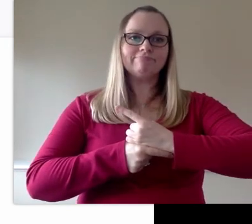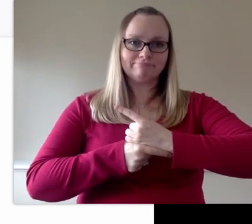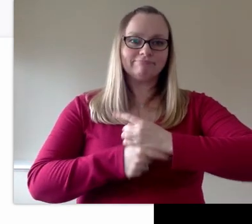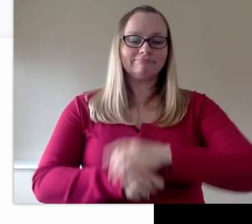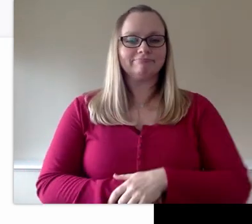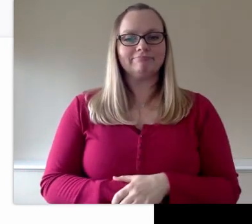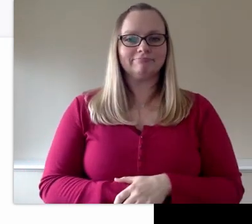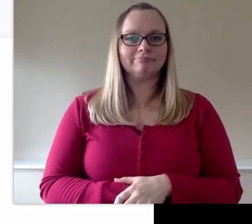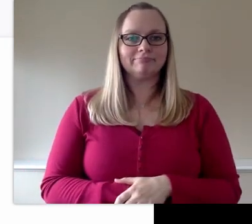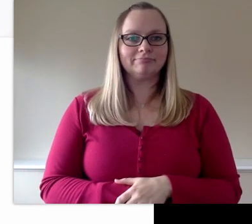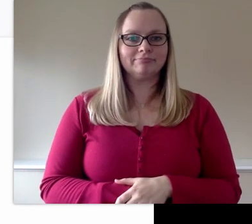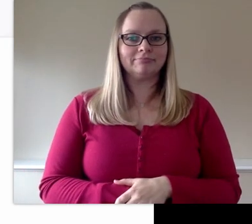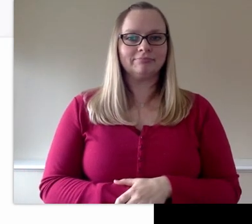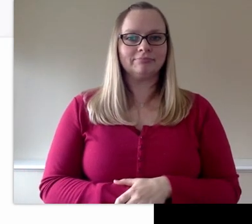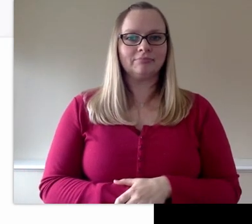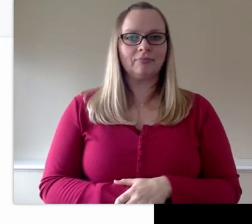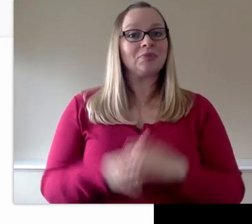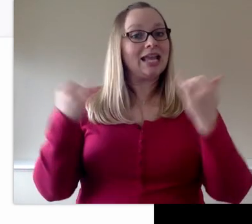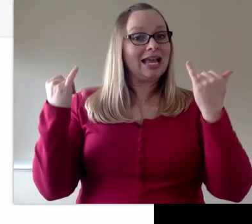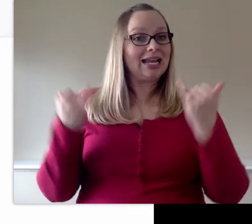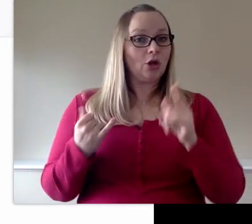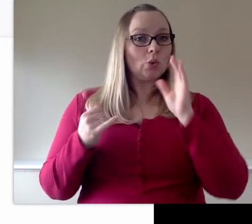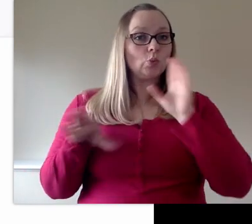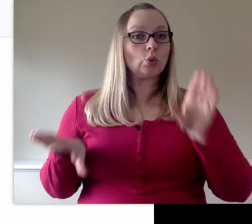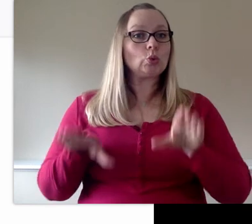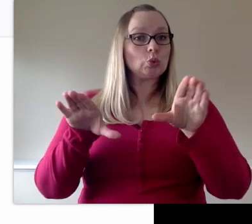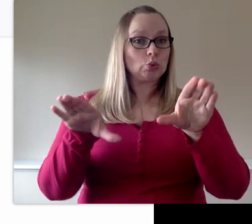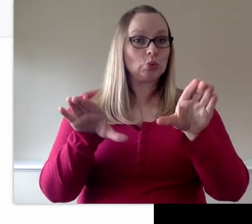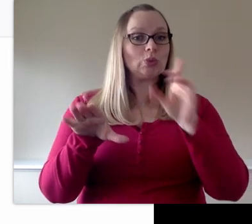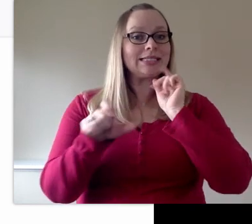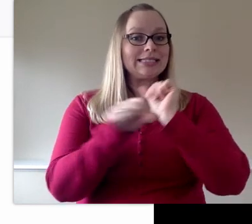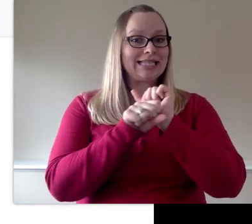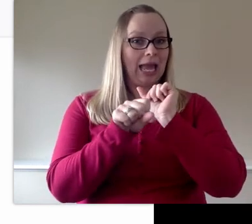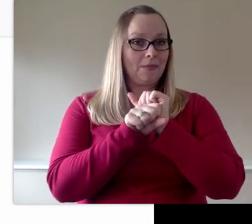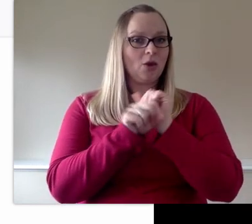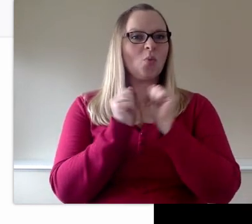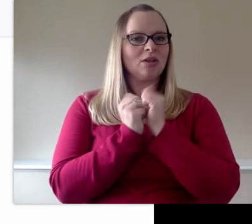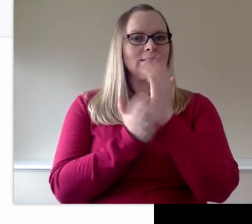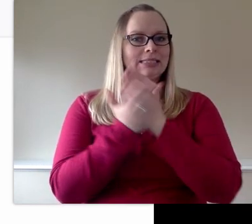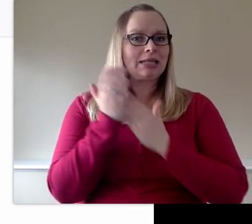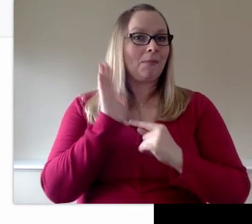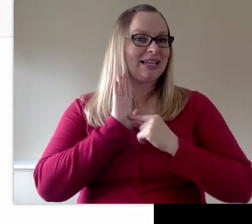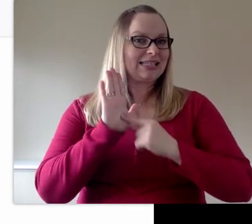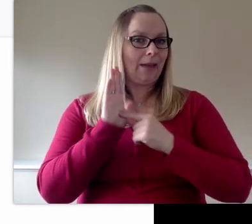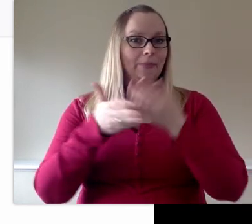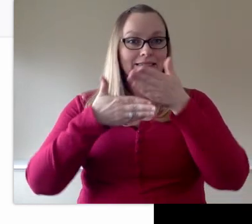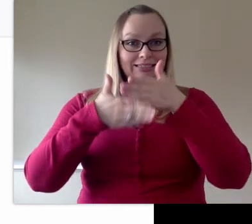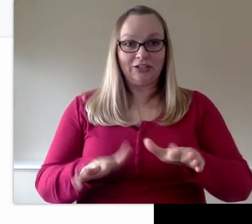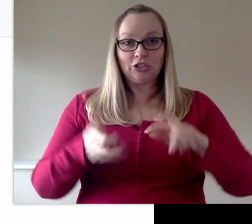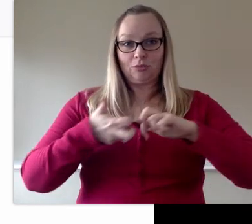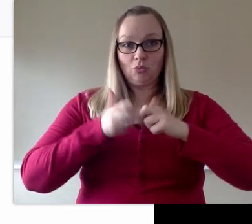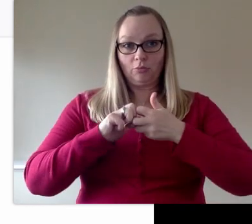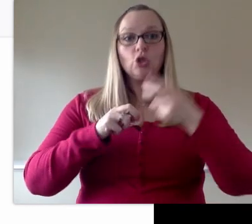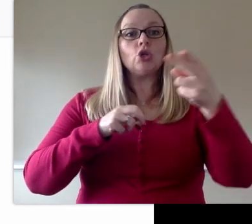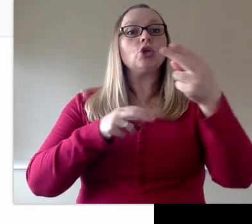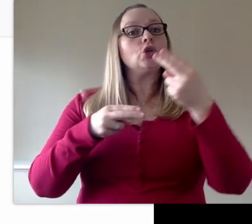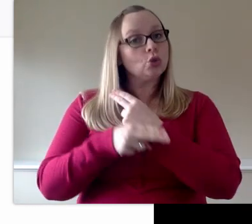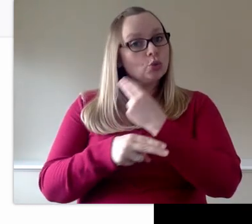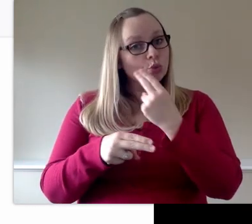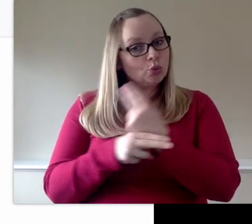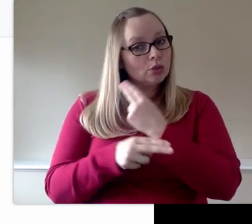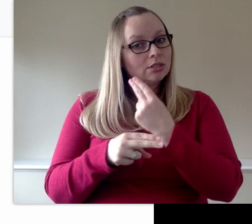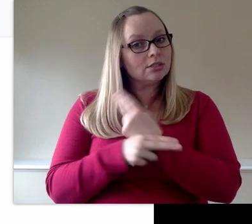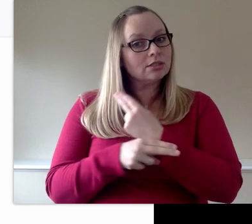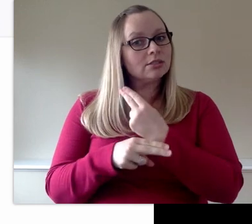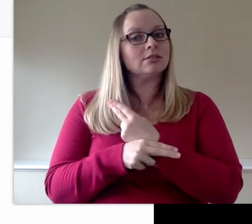correct. Now you're going to be doing an assignment that gives you some division problems. I want you to use your